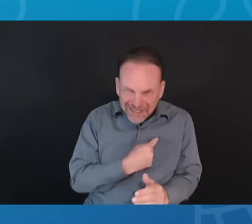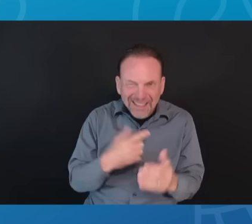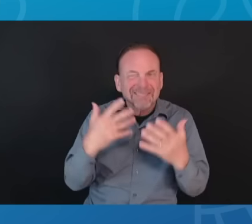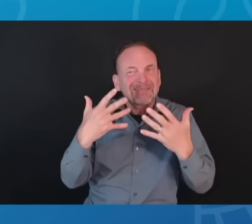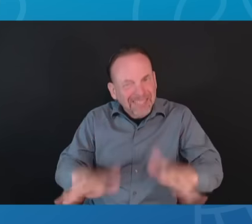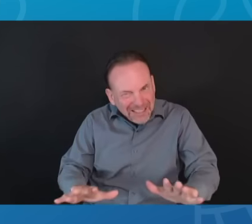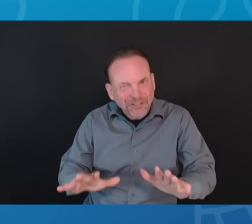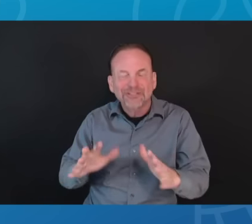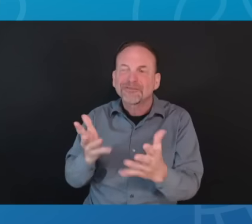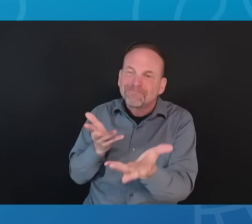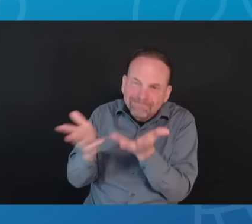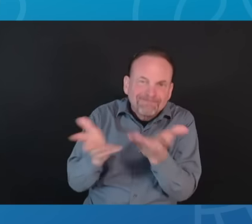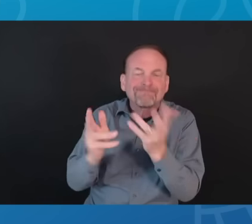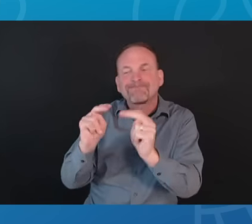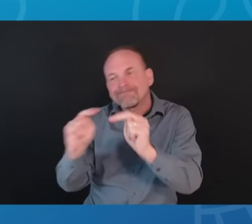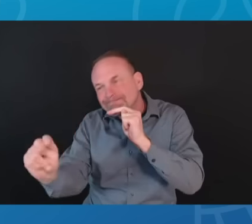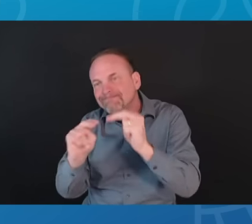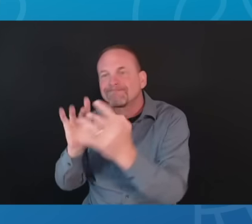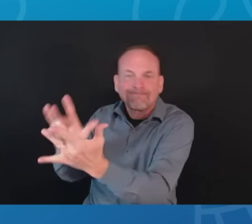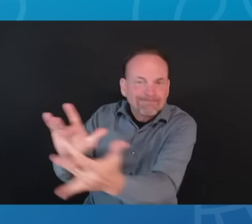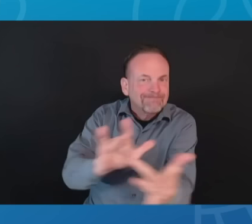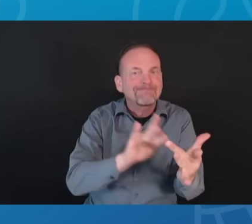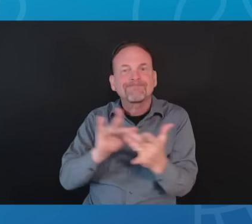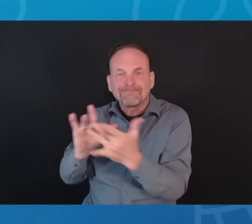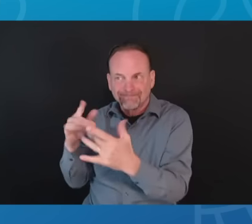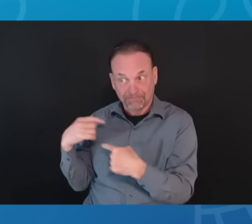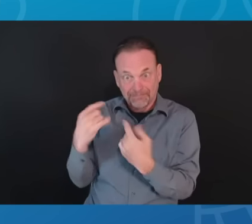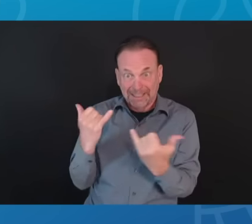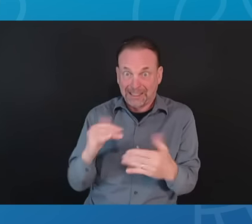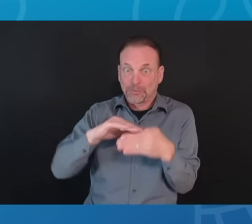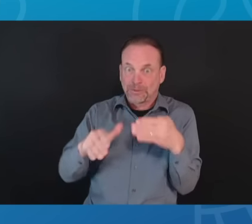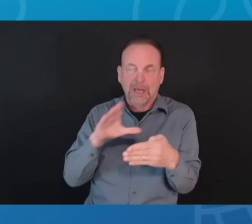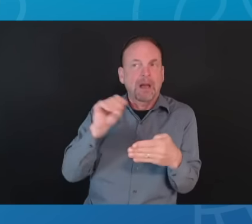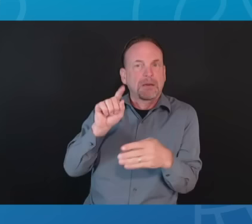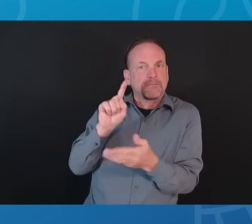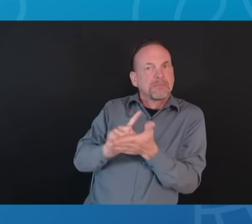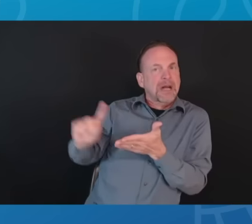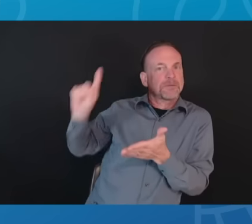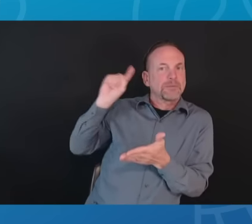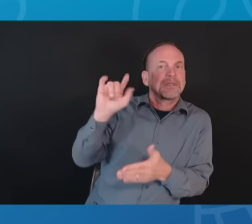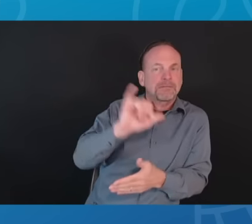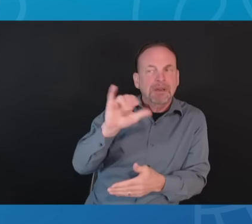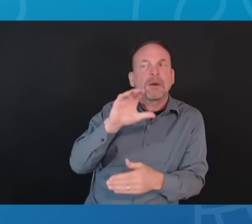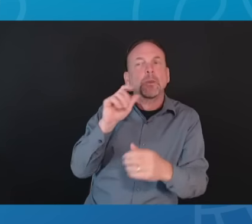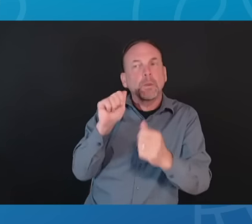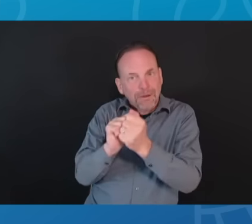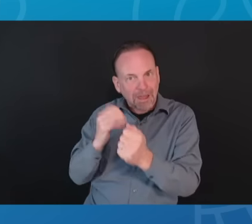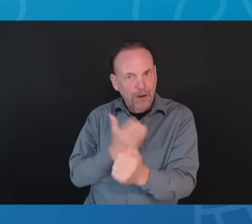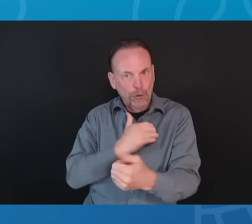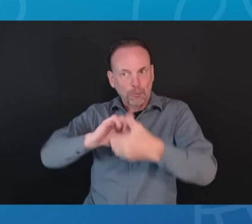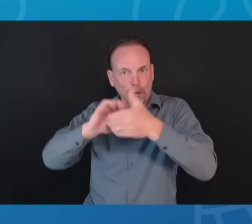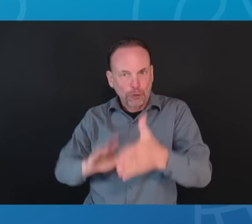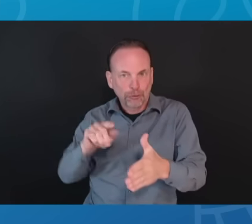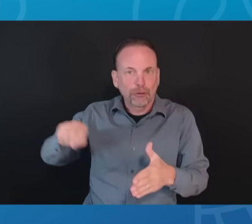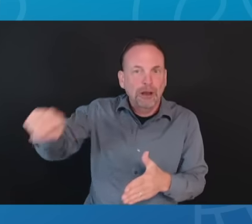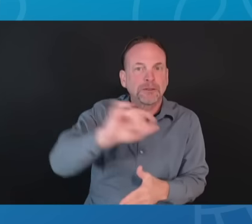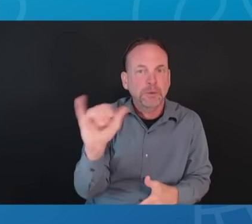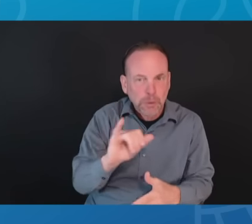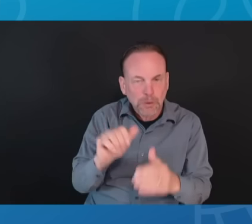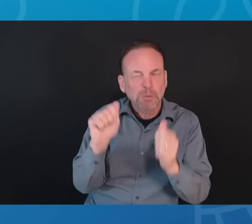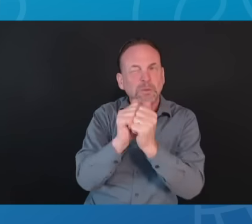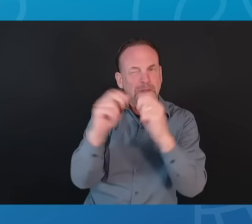mentioned earlier, and going back all through last week with partners in the region who are engaged with the Lebanese government. But I should make very clear, the